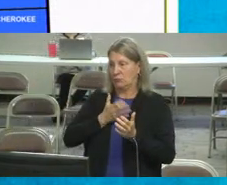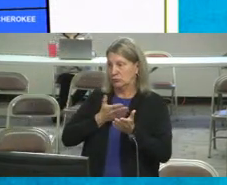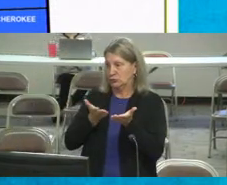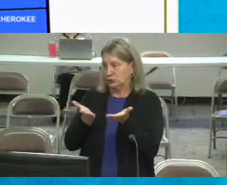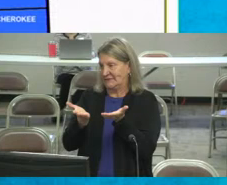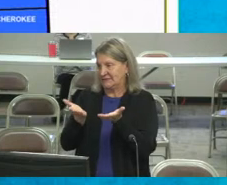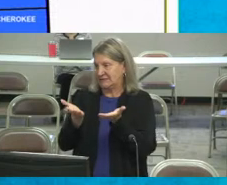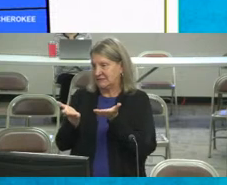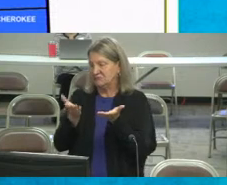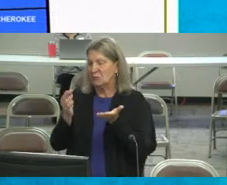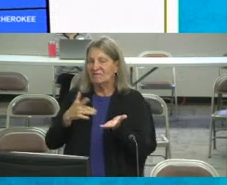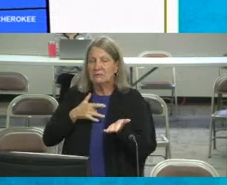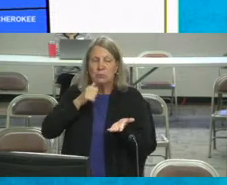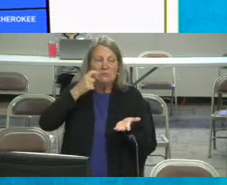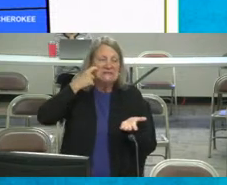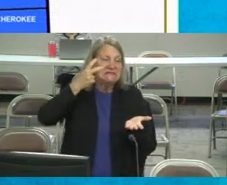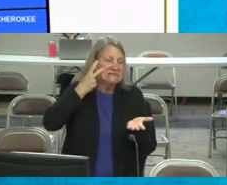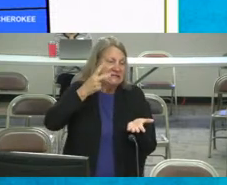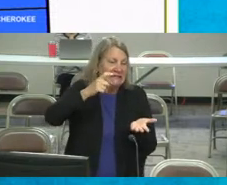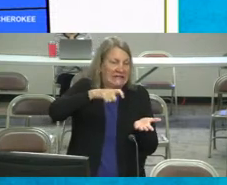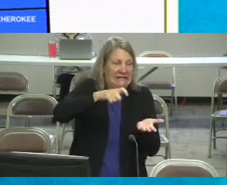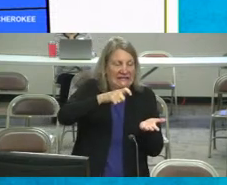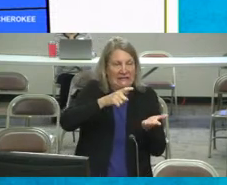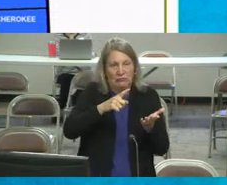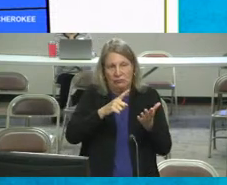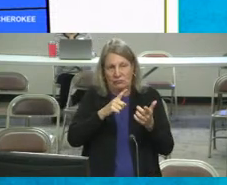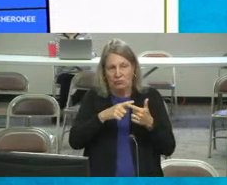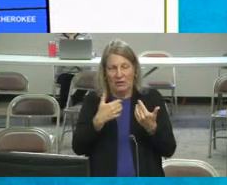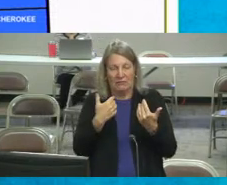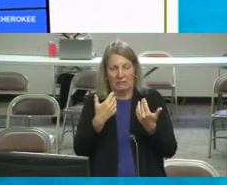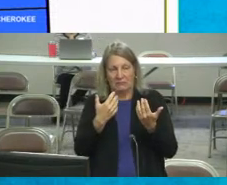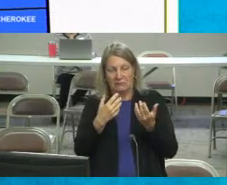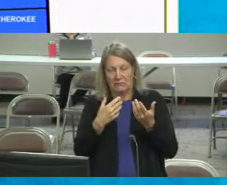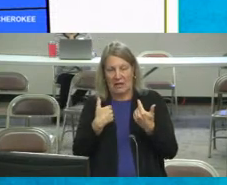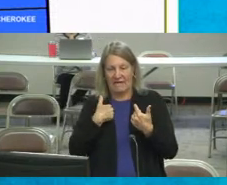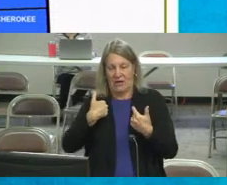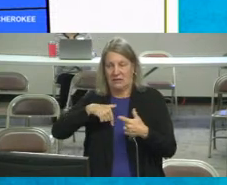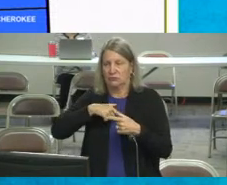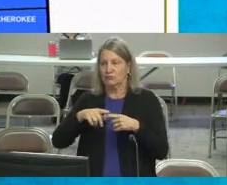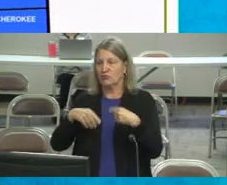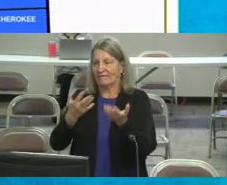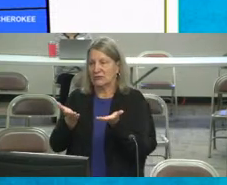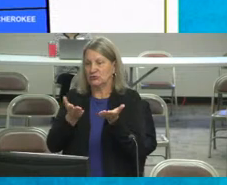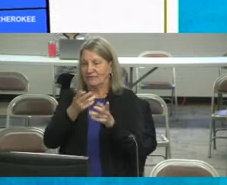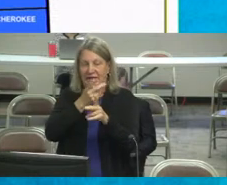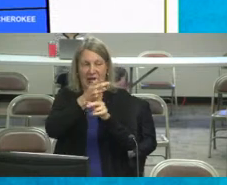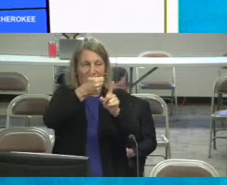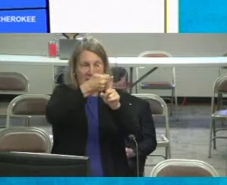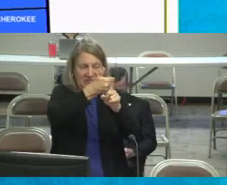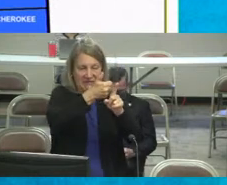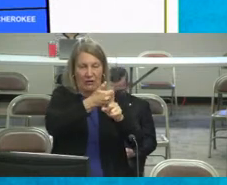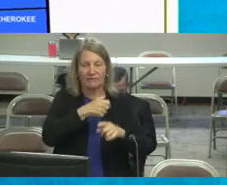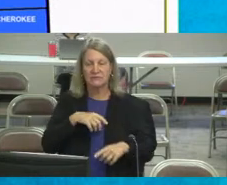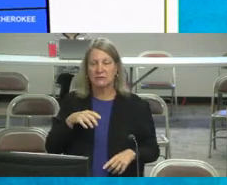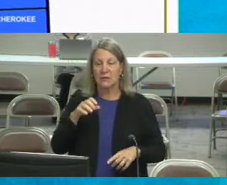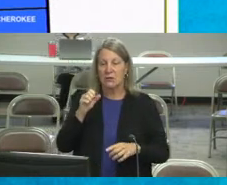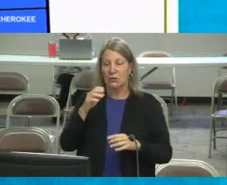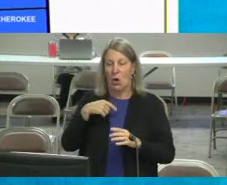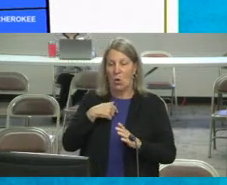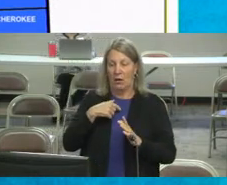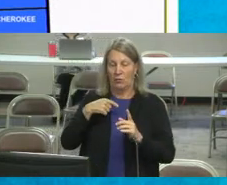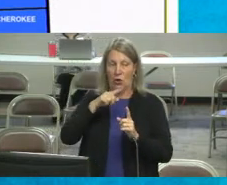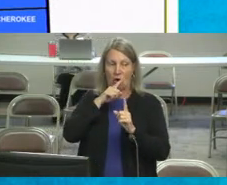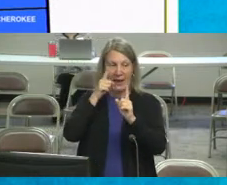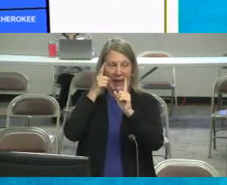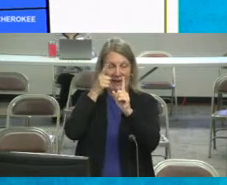means that either they don't have any students who are deaf hard of hearing or they don't wish to have our support services or they don't want us to